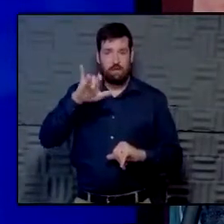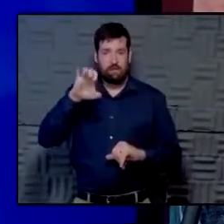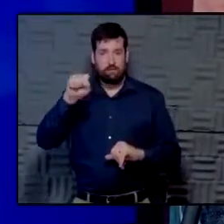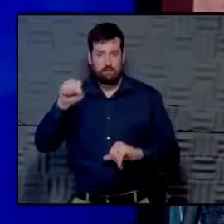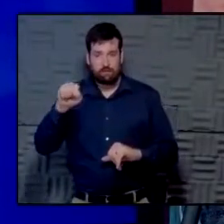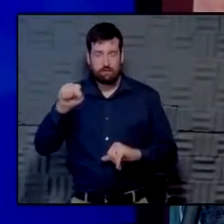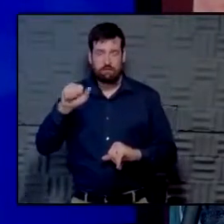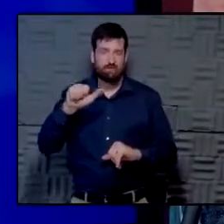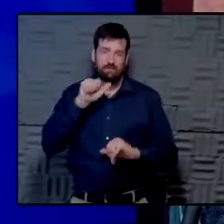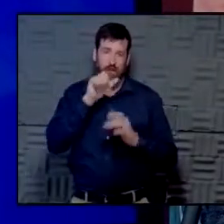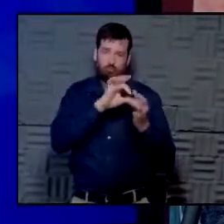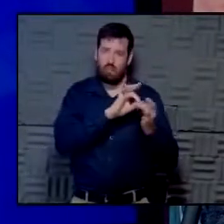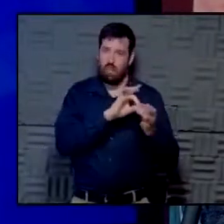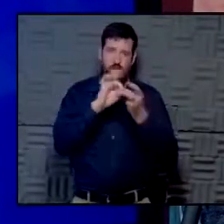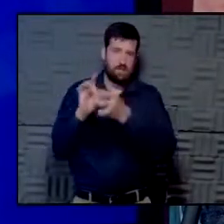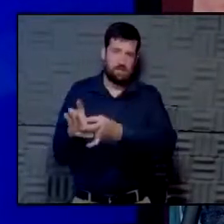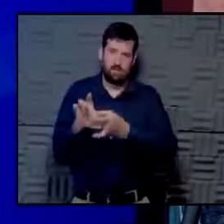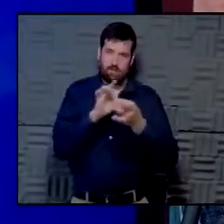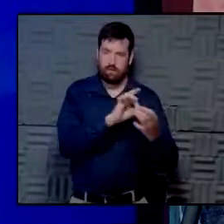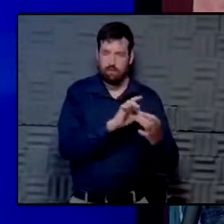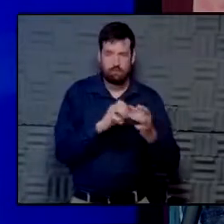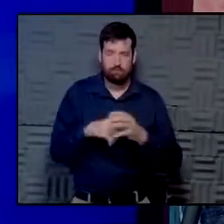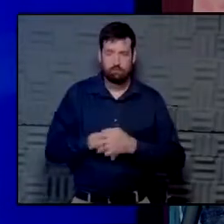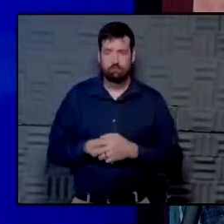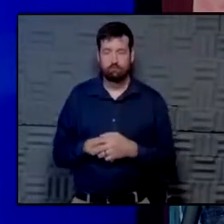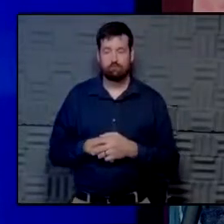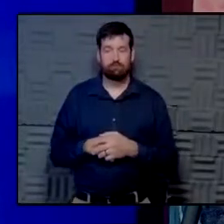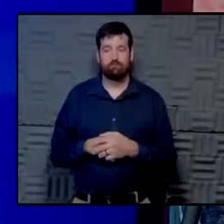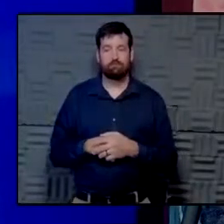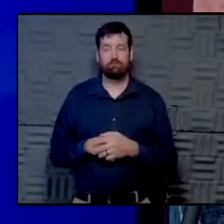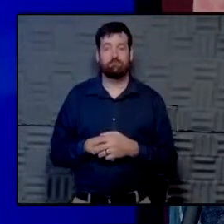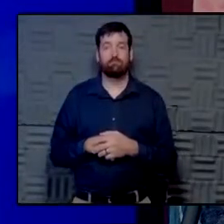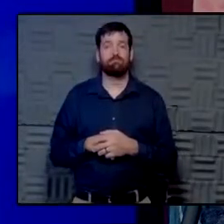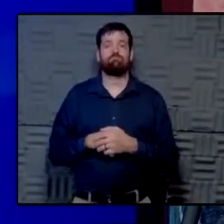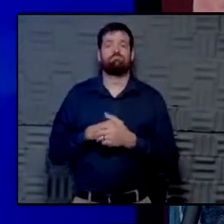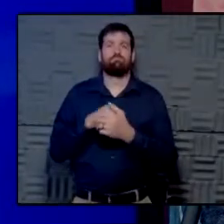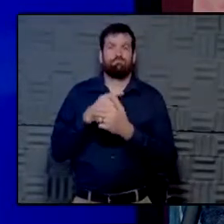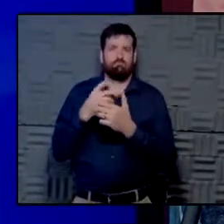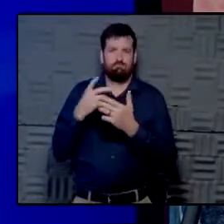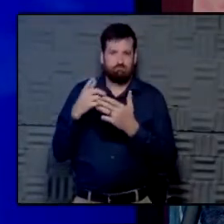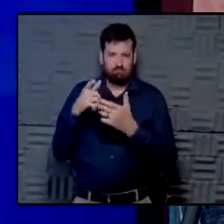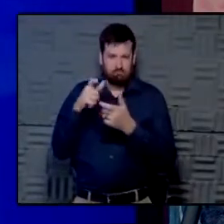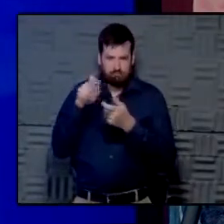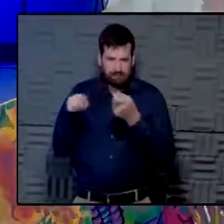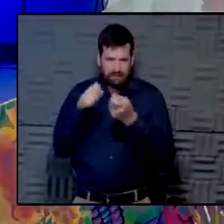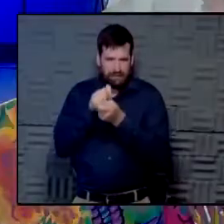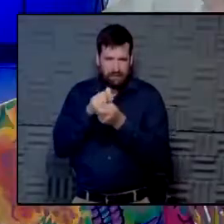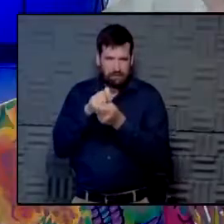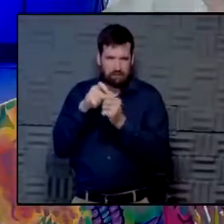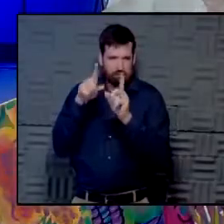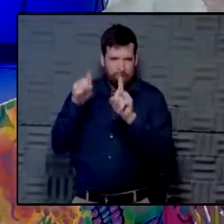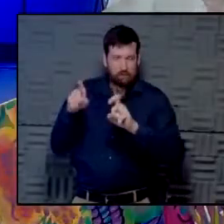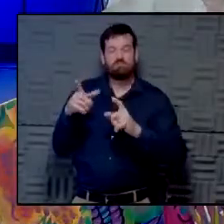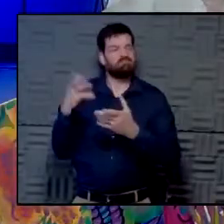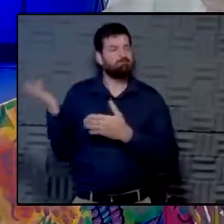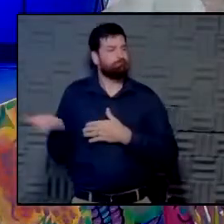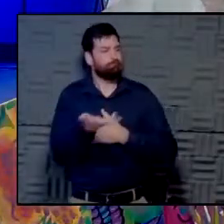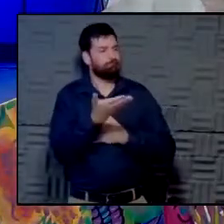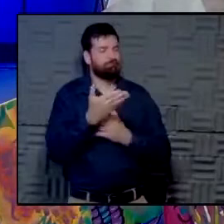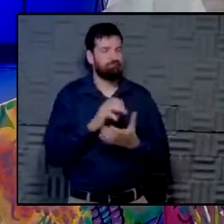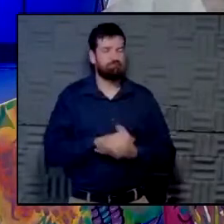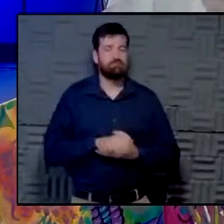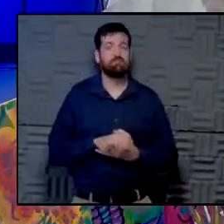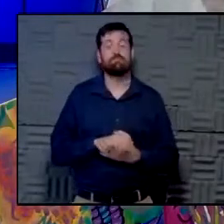those aren't really correlated. Yeah. And I think it has to do with what is actually being tested from the antibody test, and I'll let you actually speak to the science